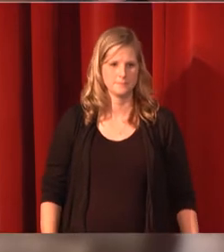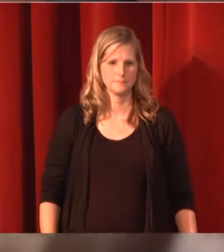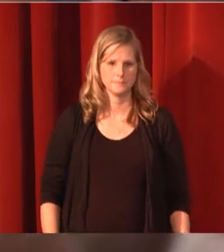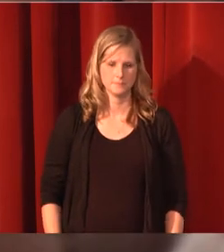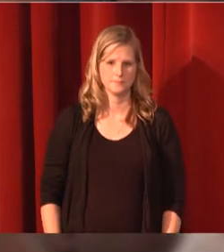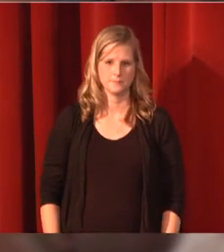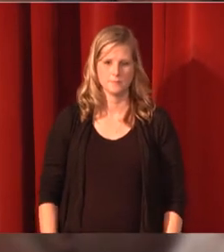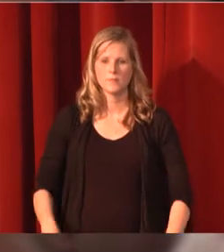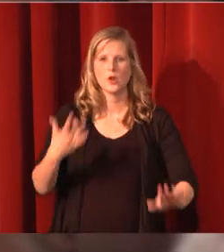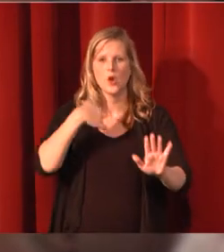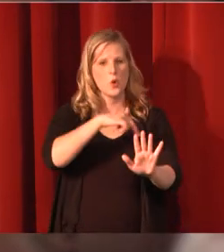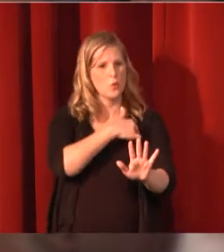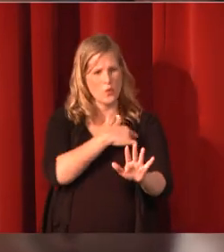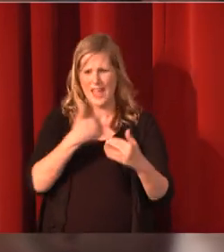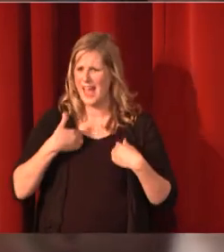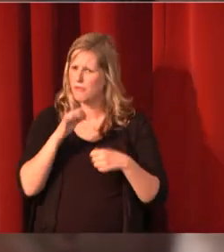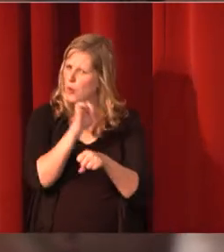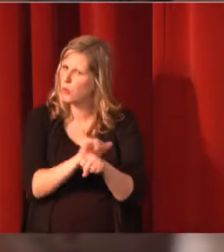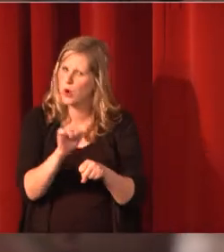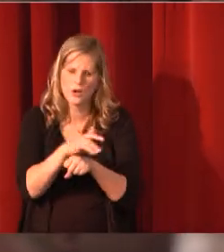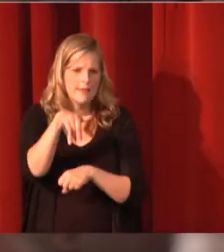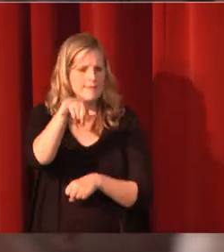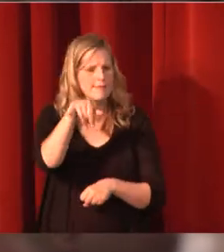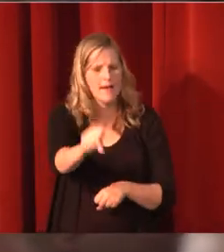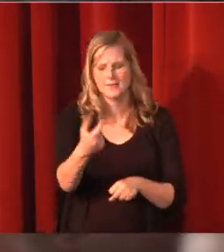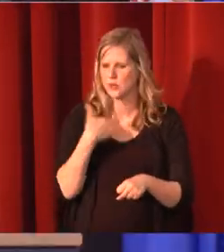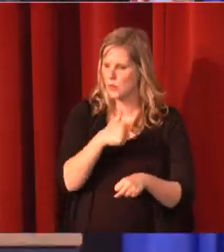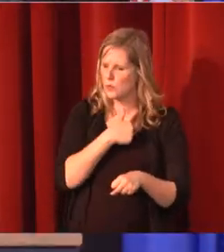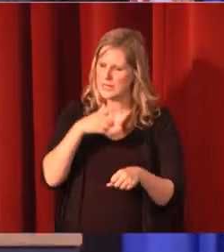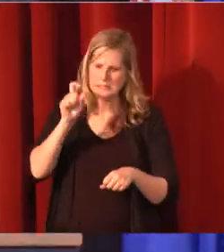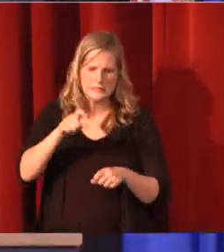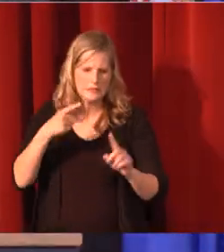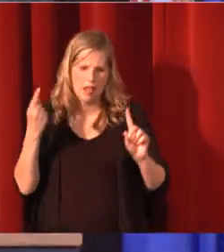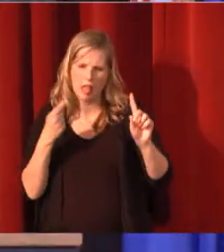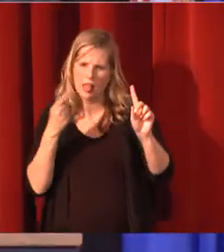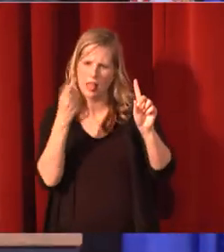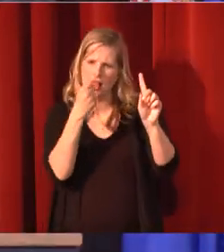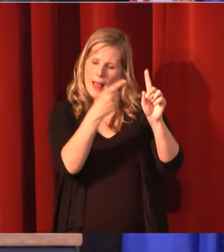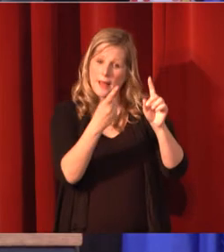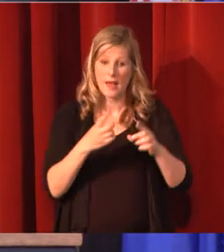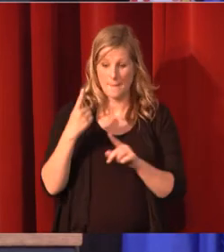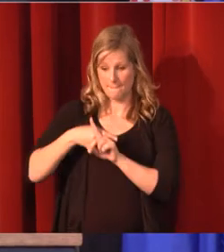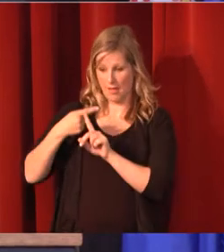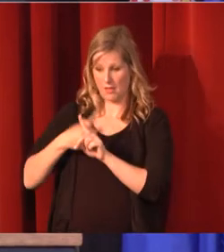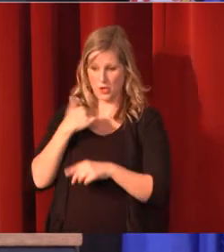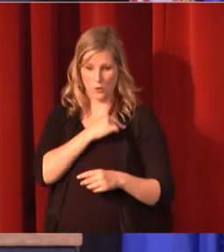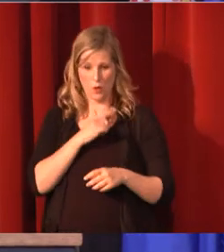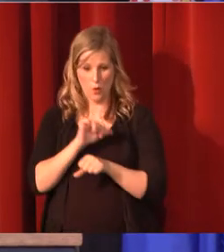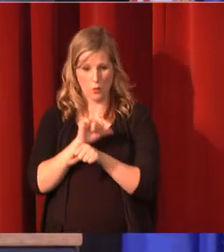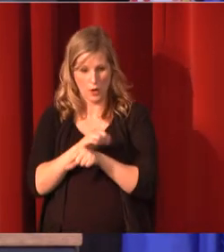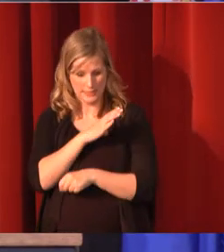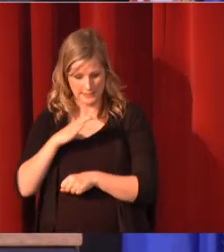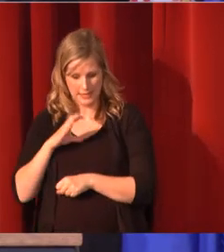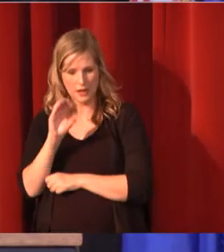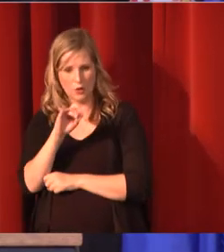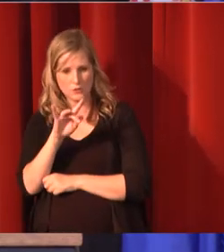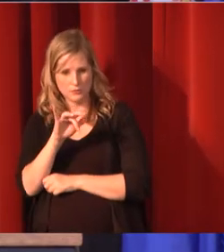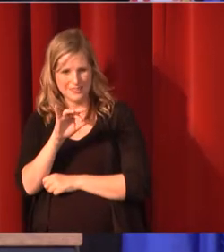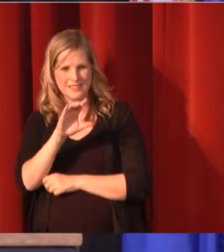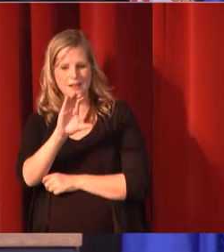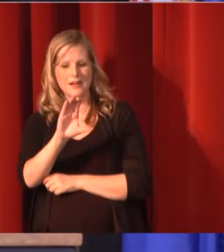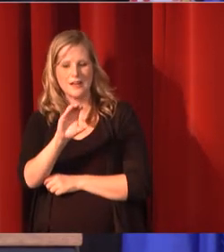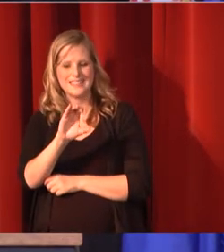we have work to do we have work to do to get there in the coming months we will work with our City Council labor and business